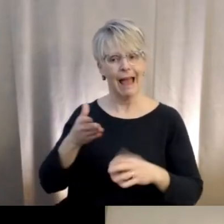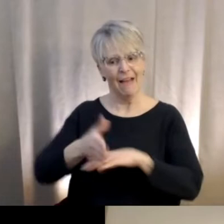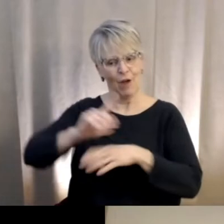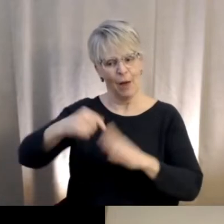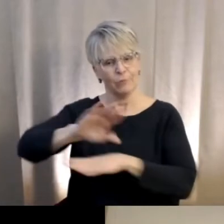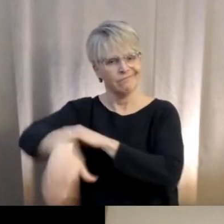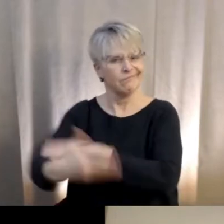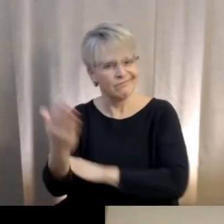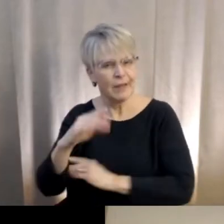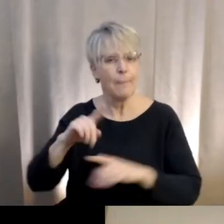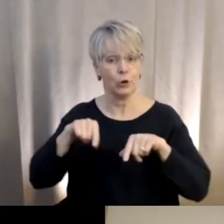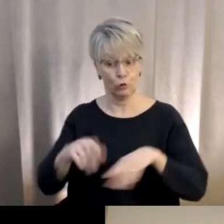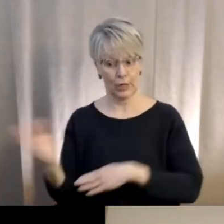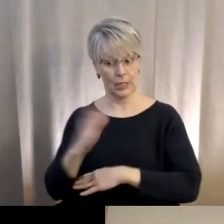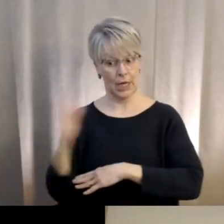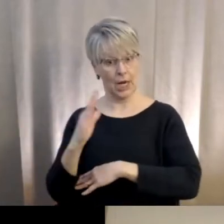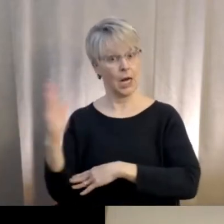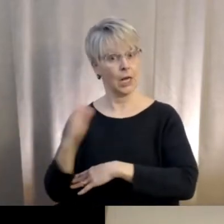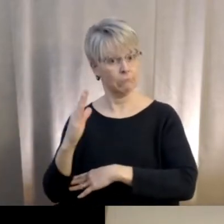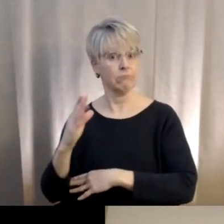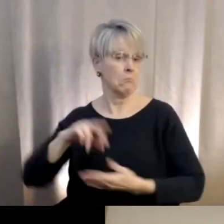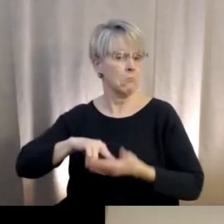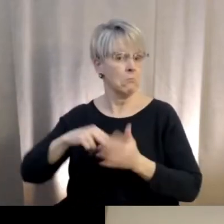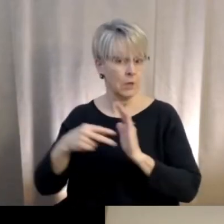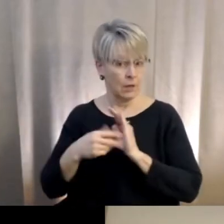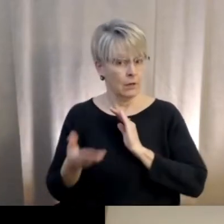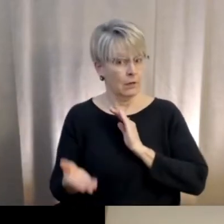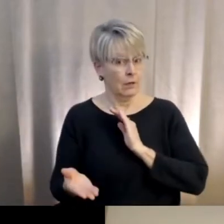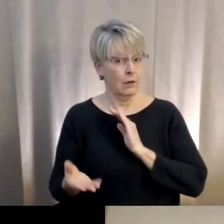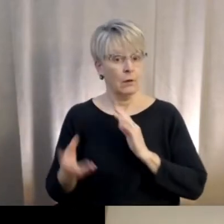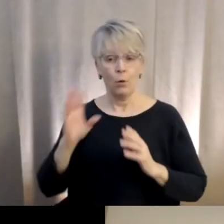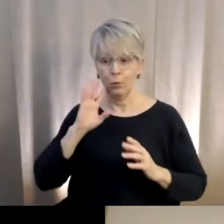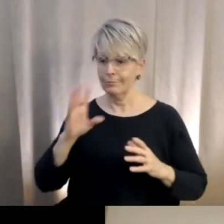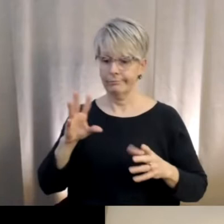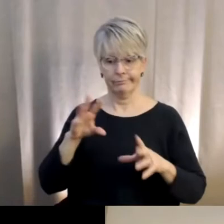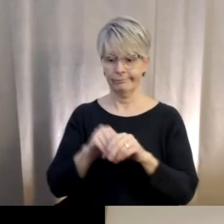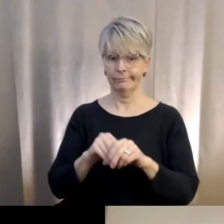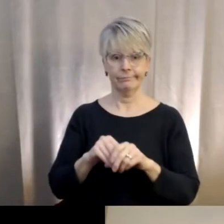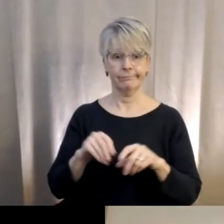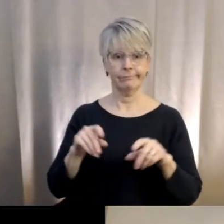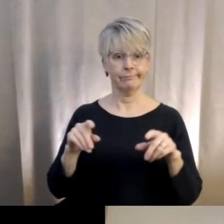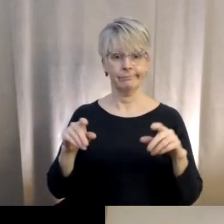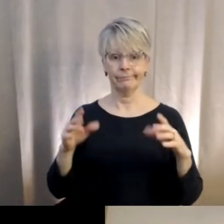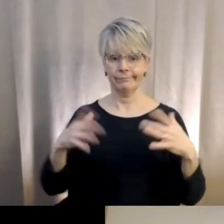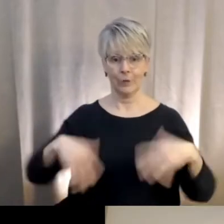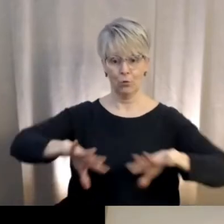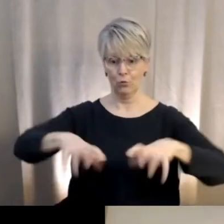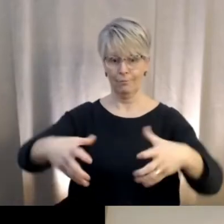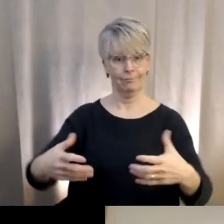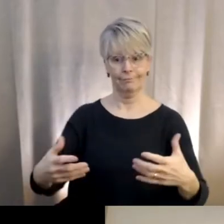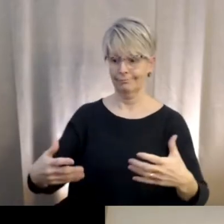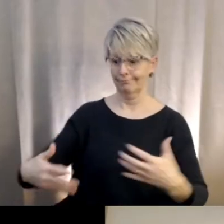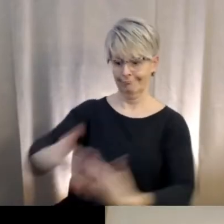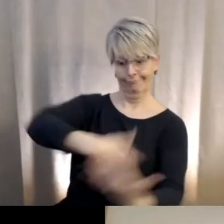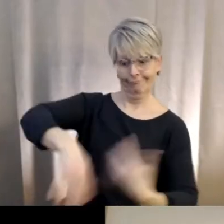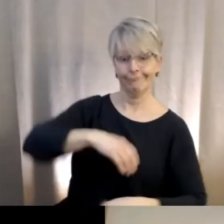during the day, we look forward to her incorporating much like a new employee would. For